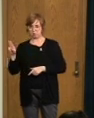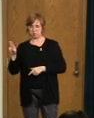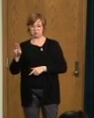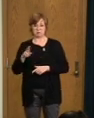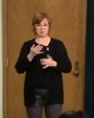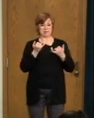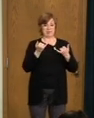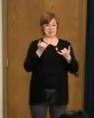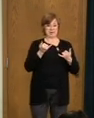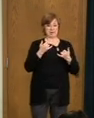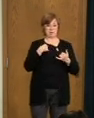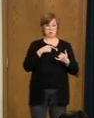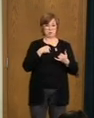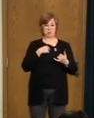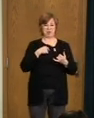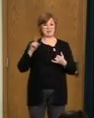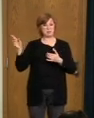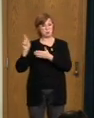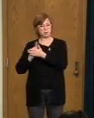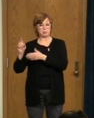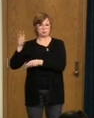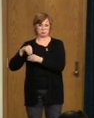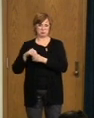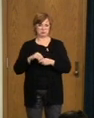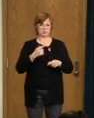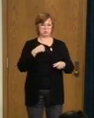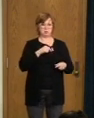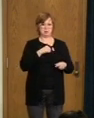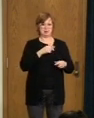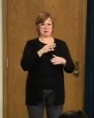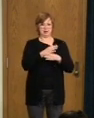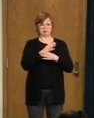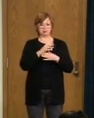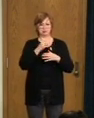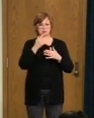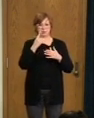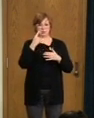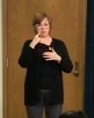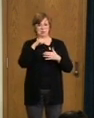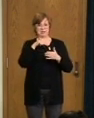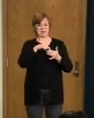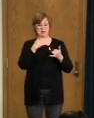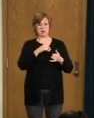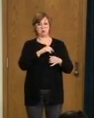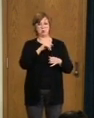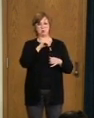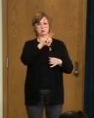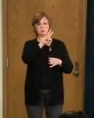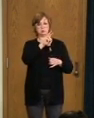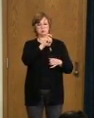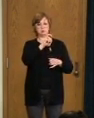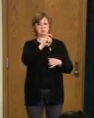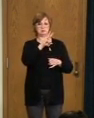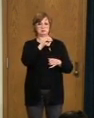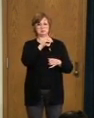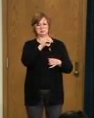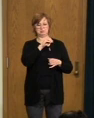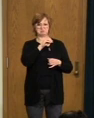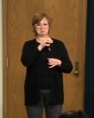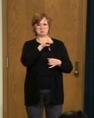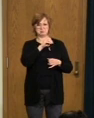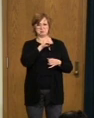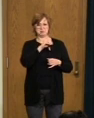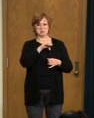are on a 7-day average today of about 260, 265. almost 100 cases more than the most serious week we had